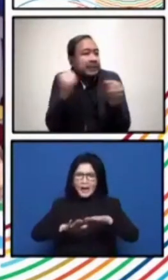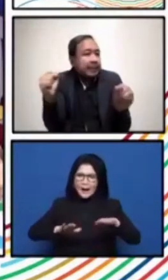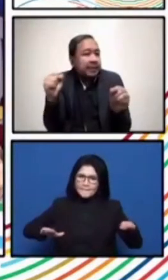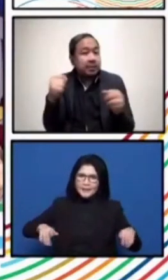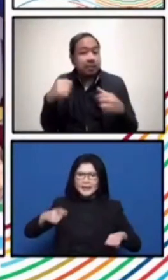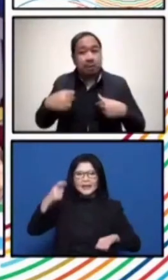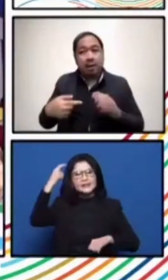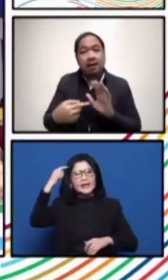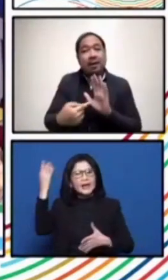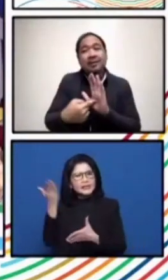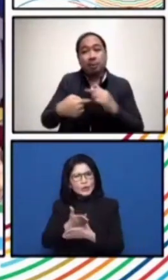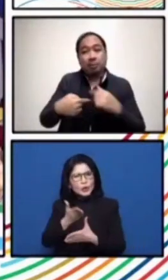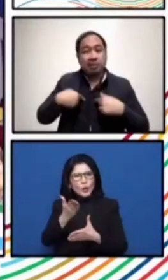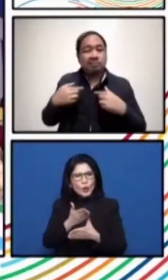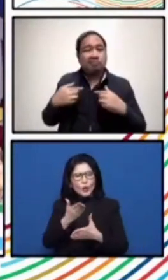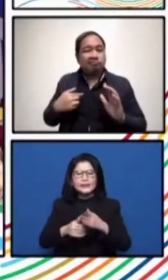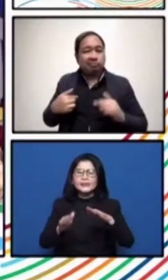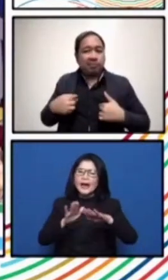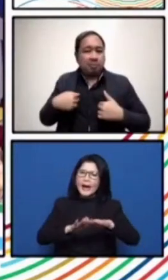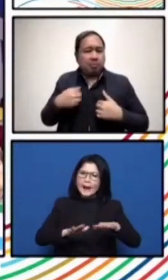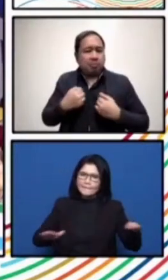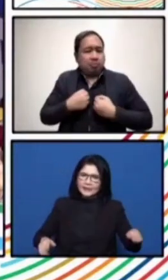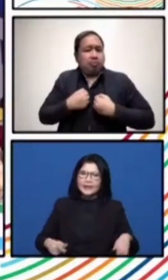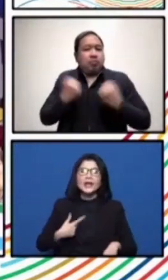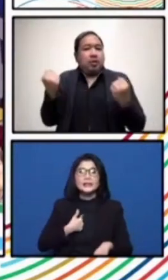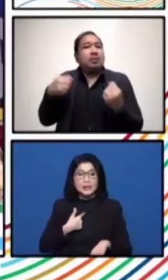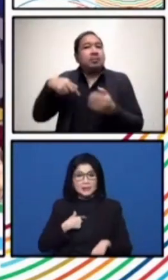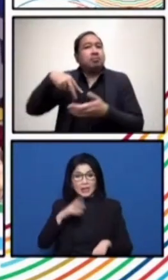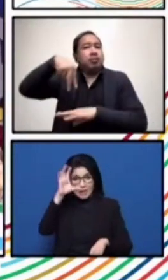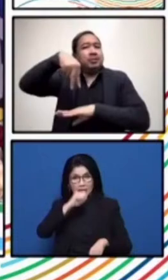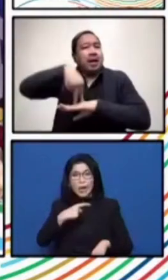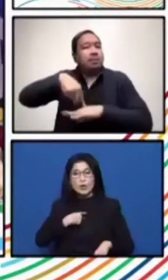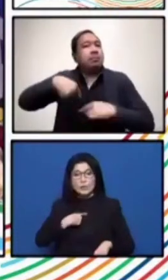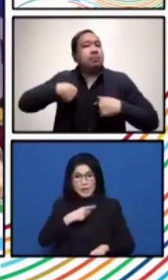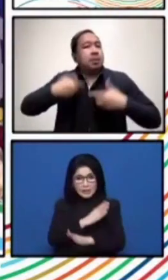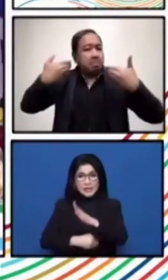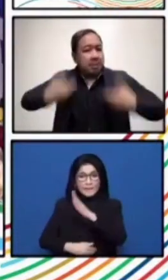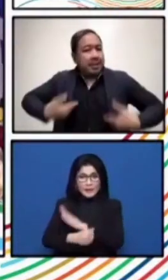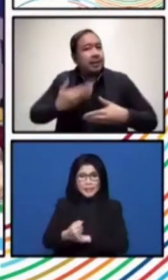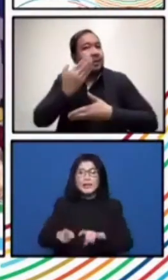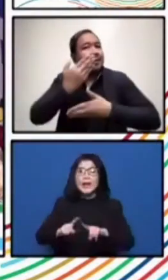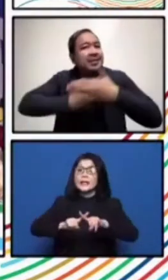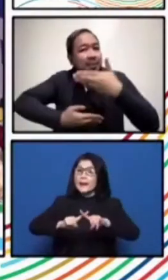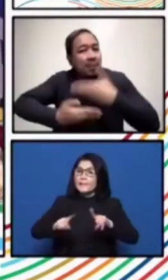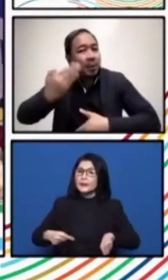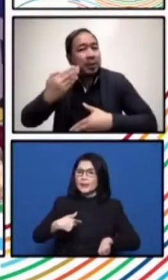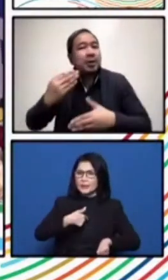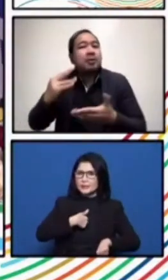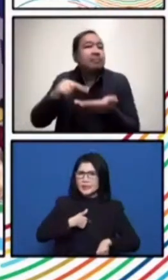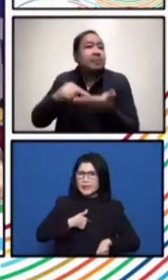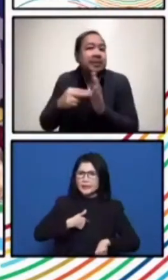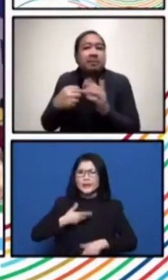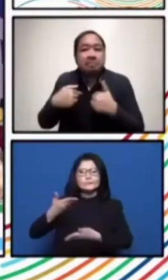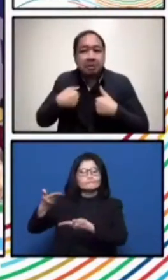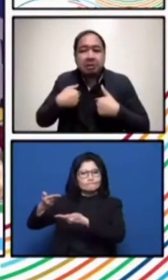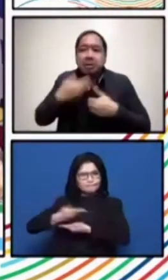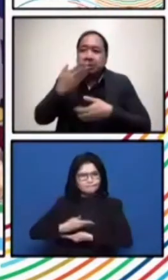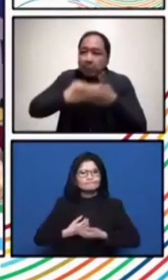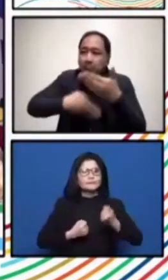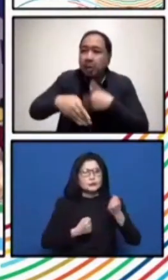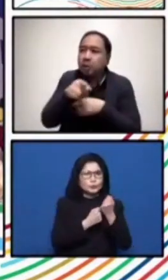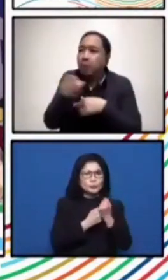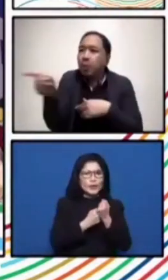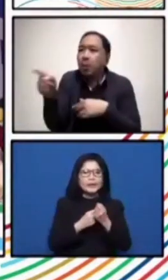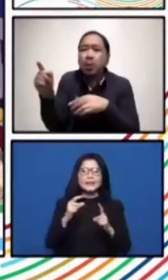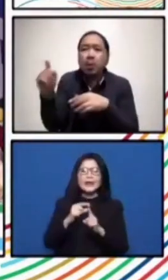and this is the kind of reasonable reasonable accommodation that I would require from the organization to support me so as long as